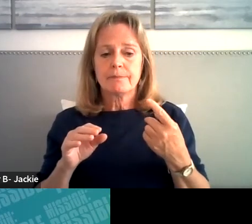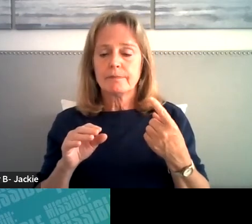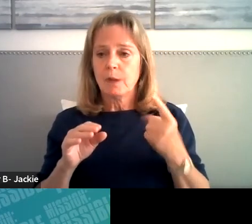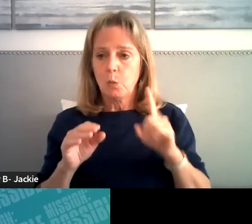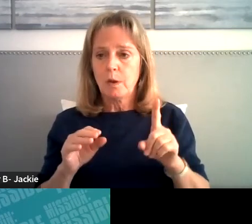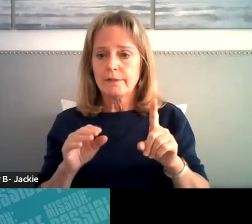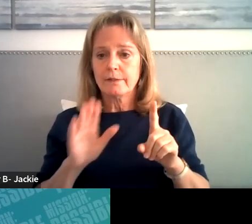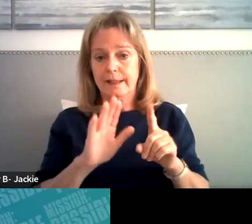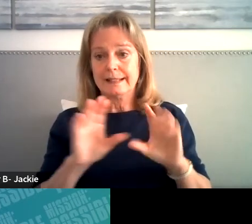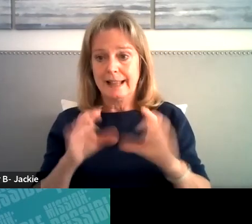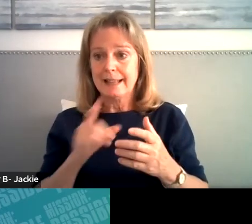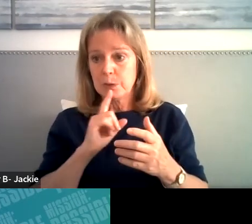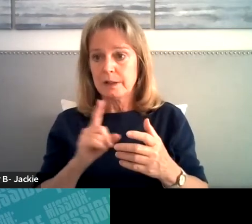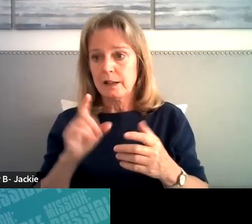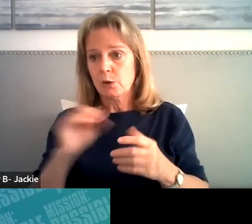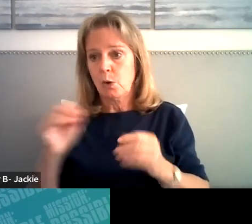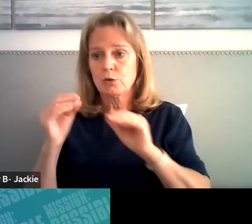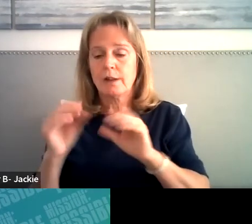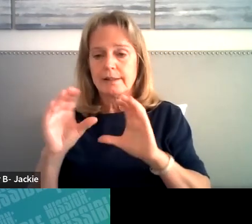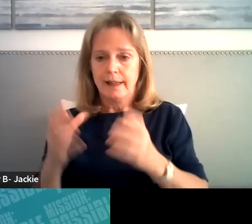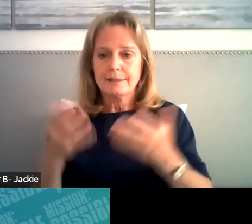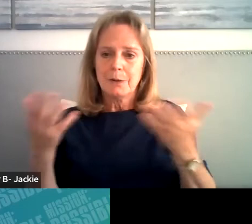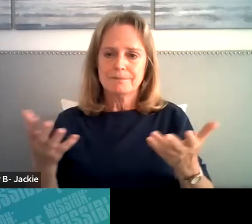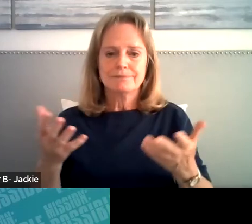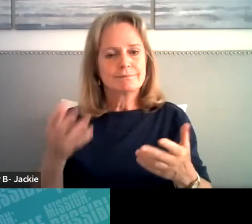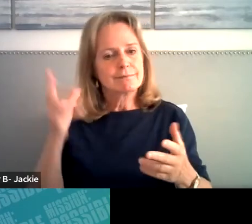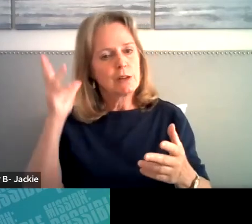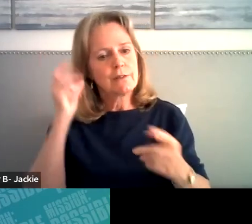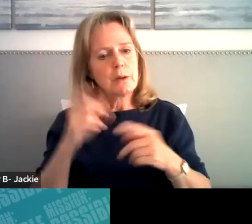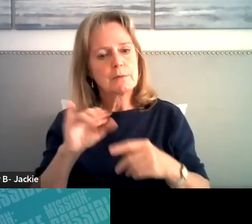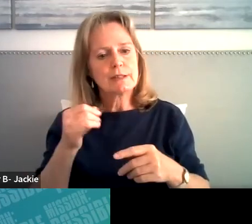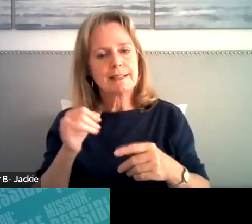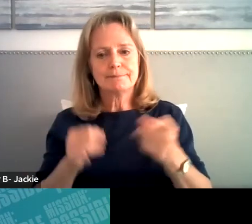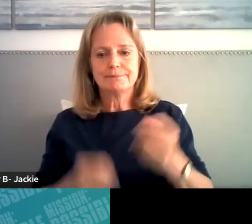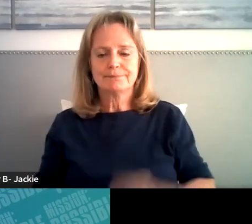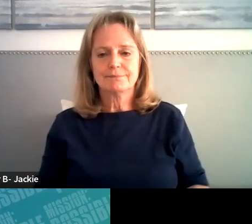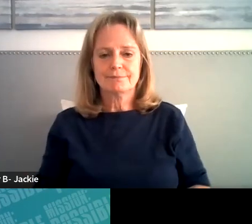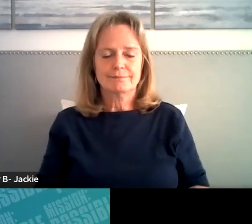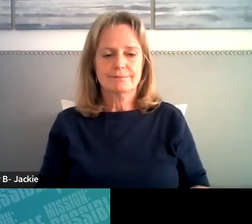her classes is actually a co-taught class. So let's hear it from Janine.